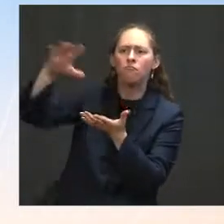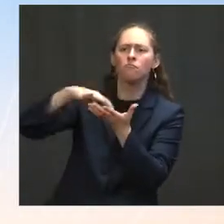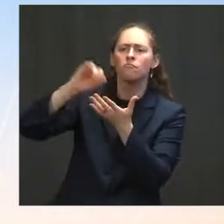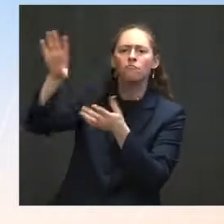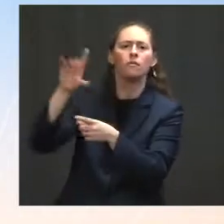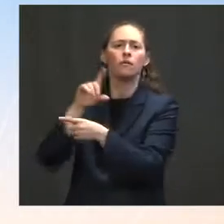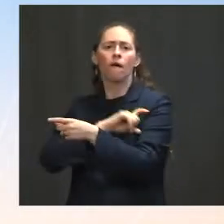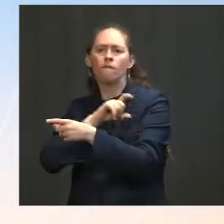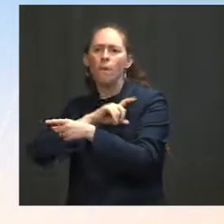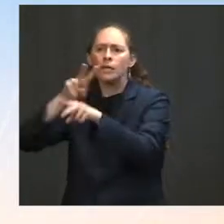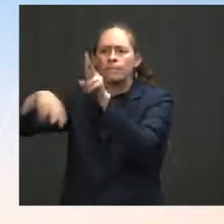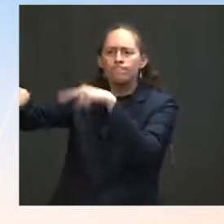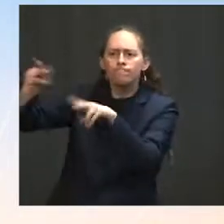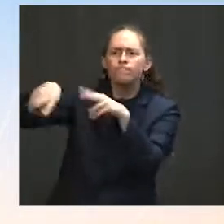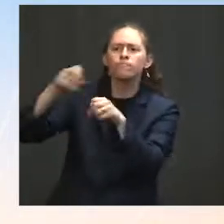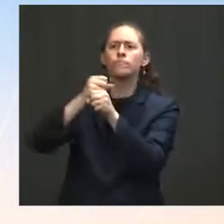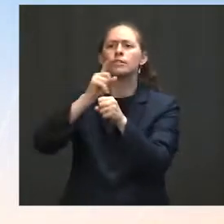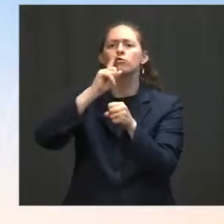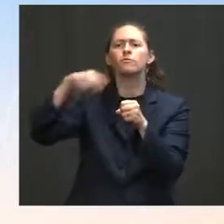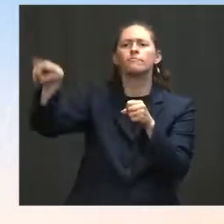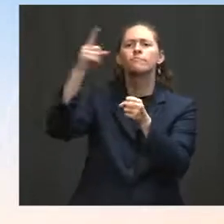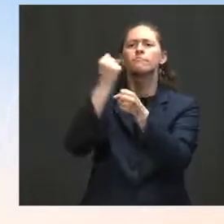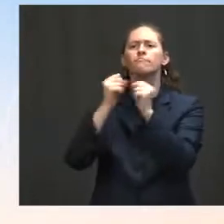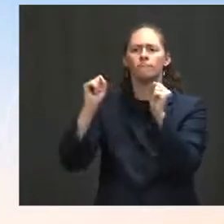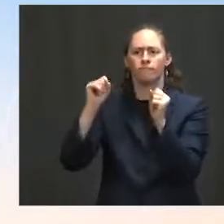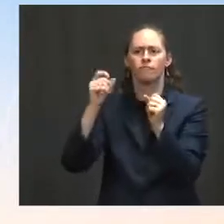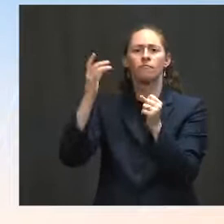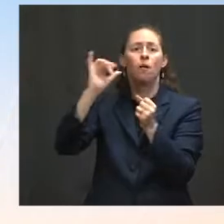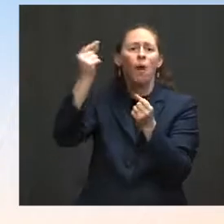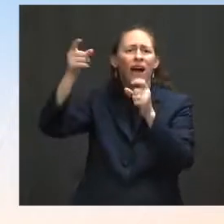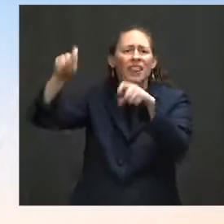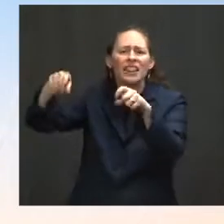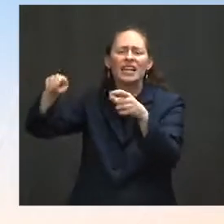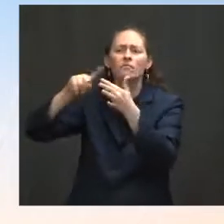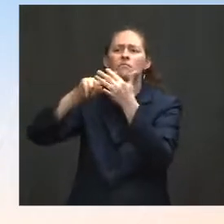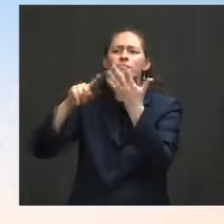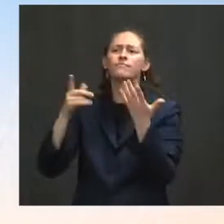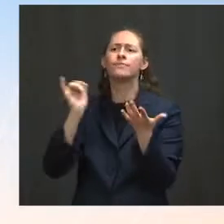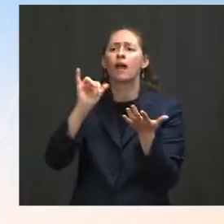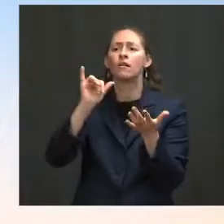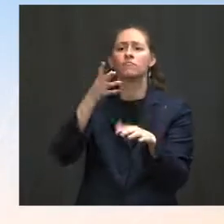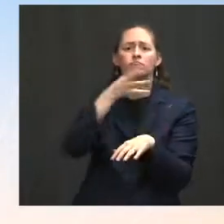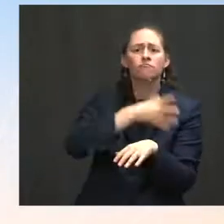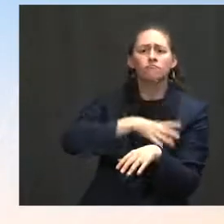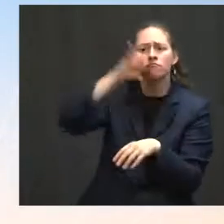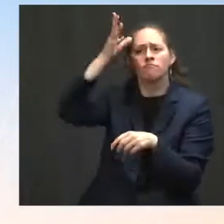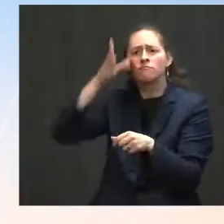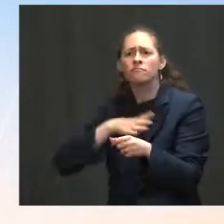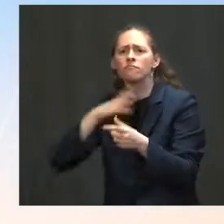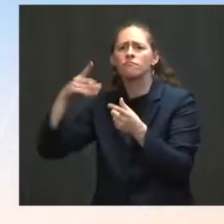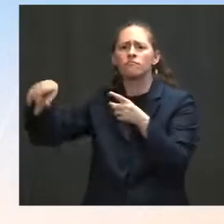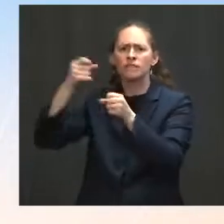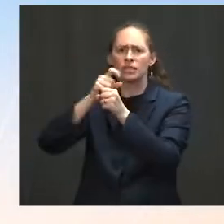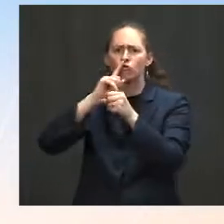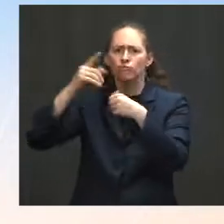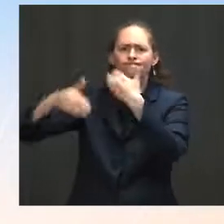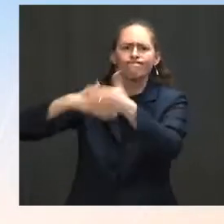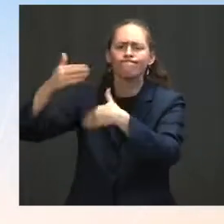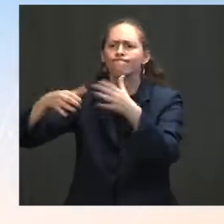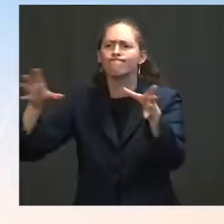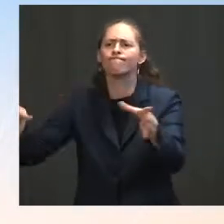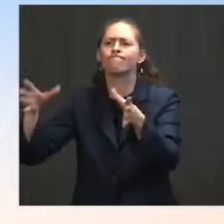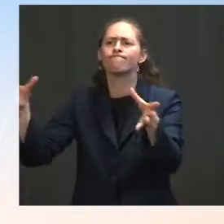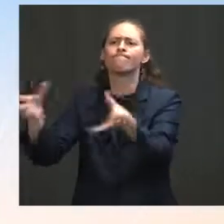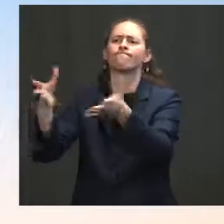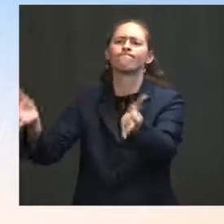and making sure we are providing resources in terms of women and manpower, but also financial resources is part of what our objective is as well. And how